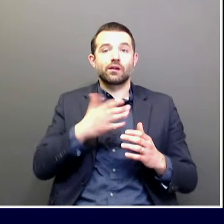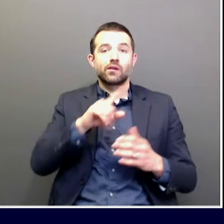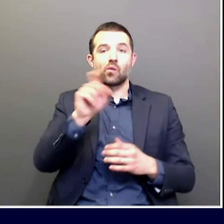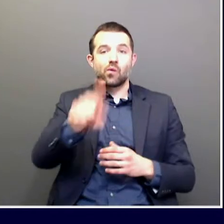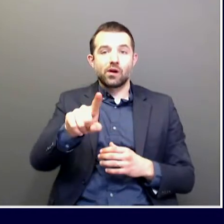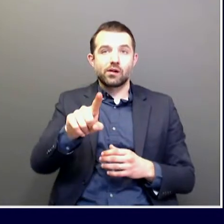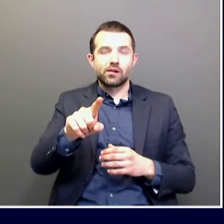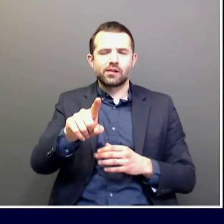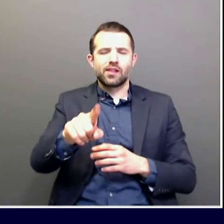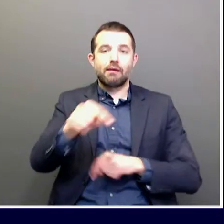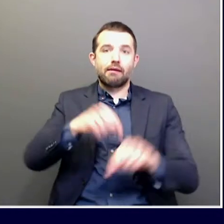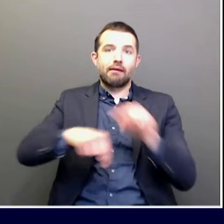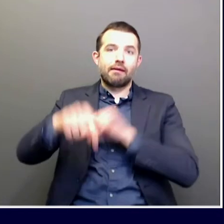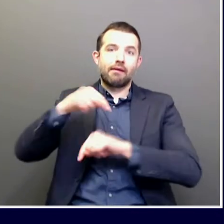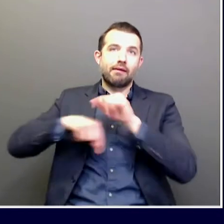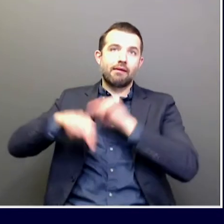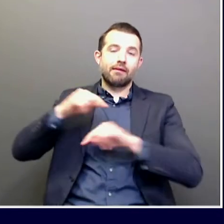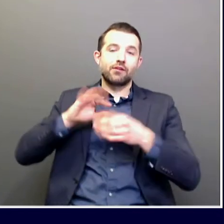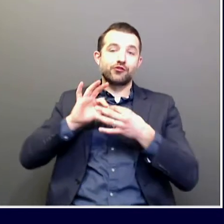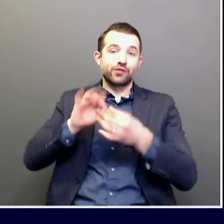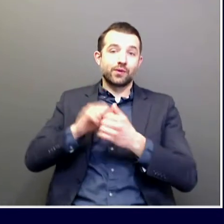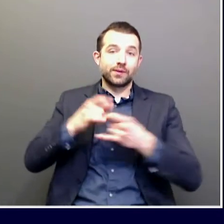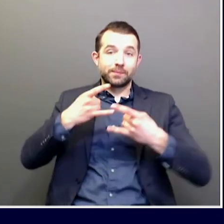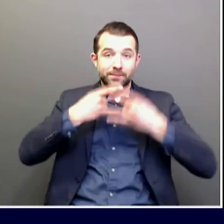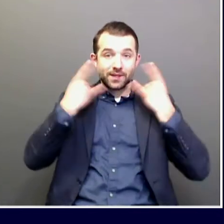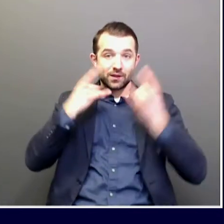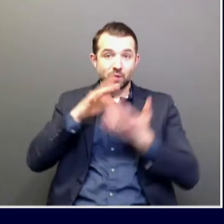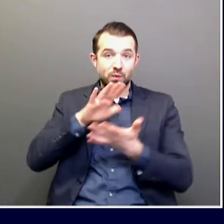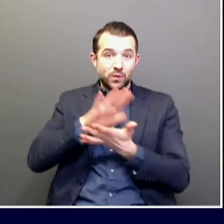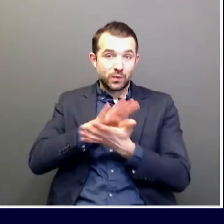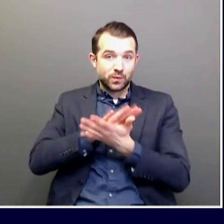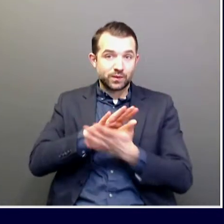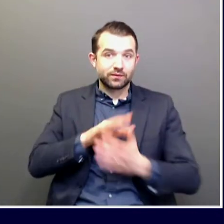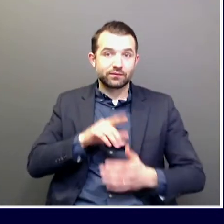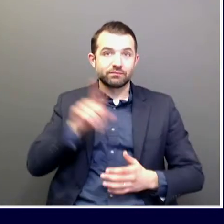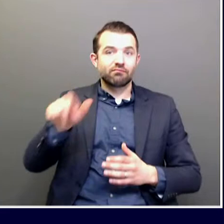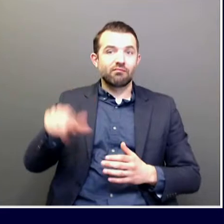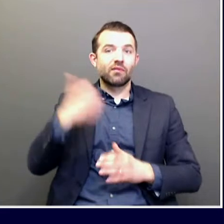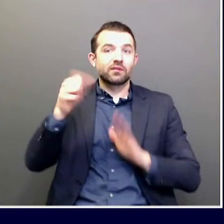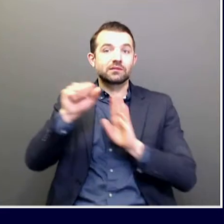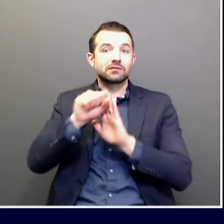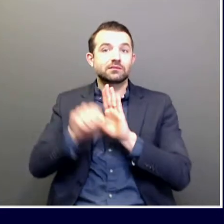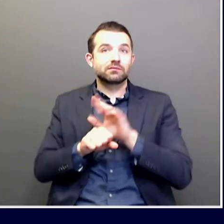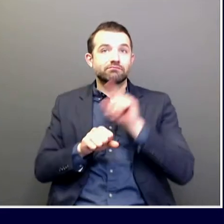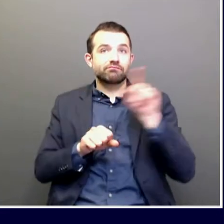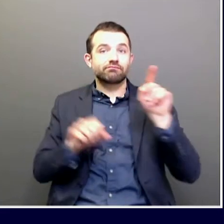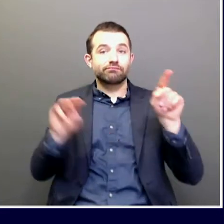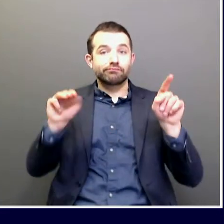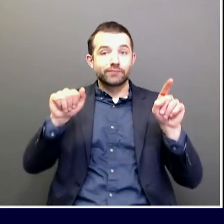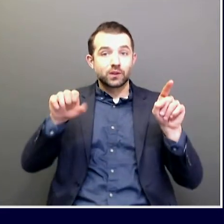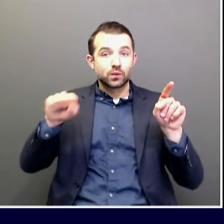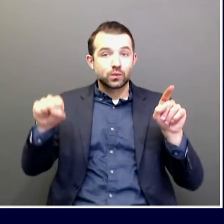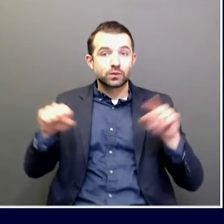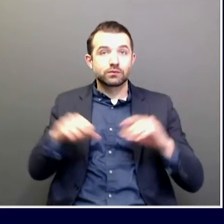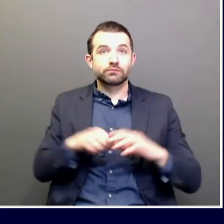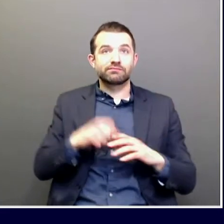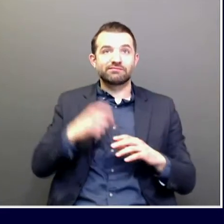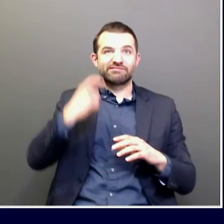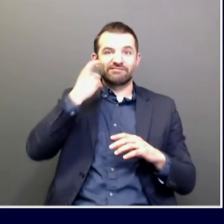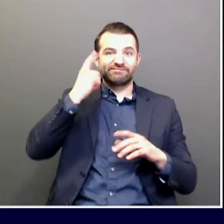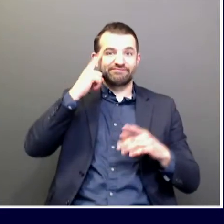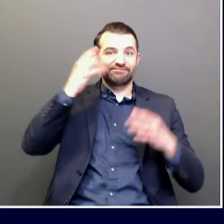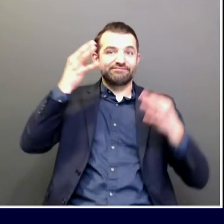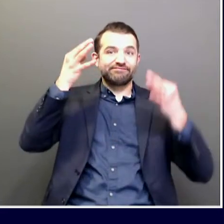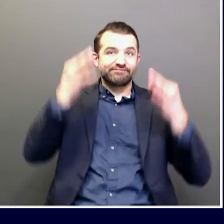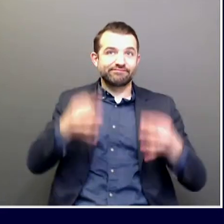having more. Will the state be offering any metric guidance to help districts make these decisions?